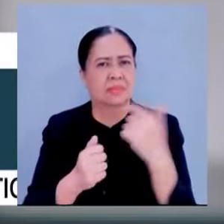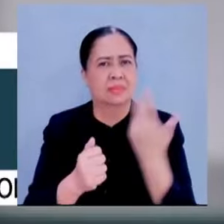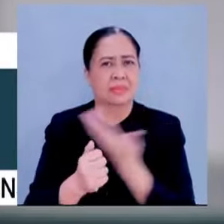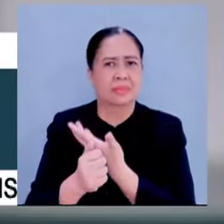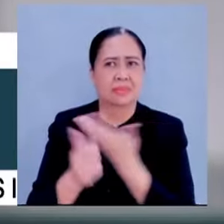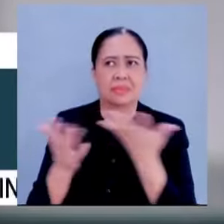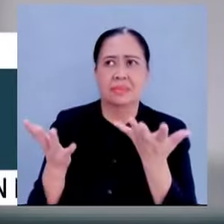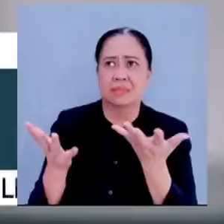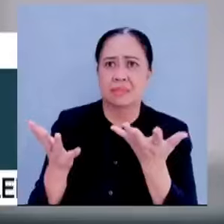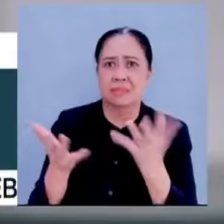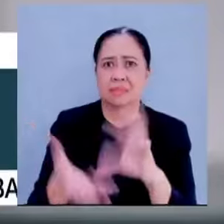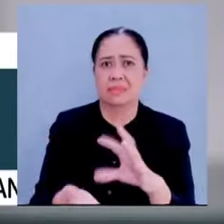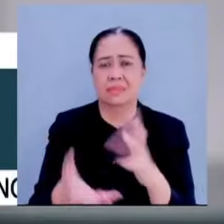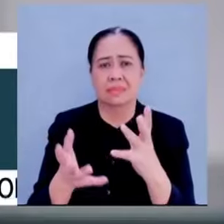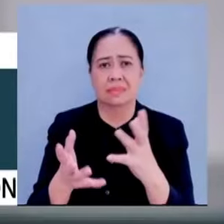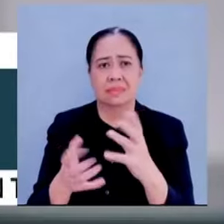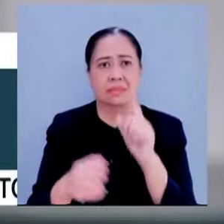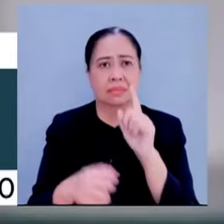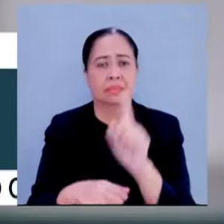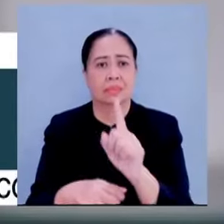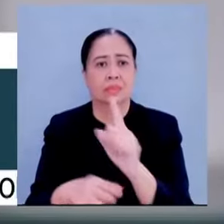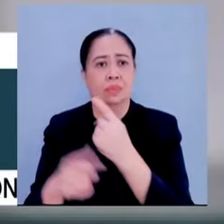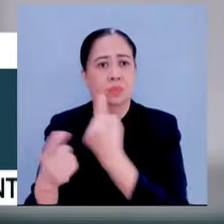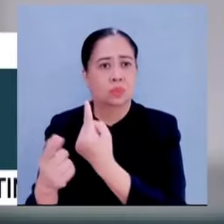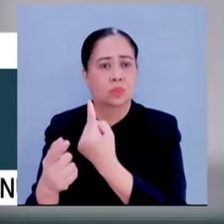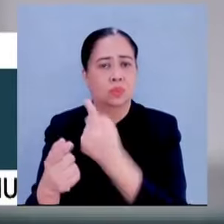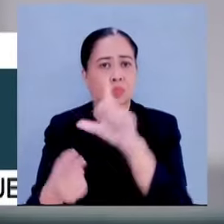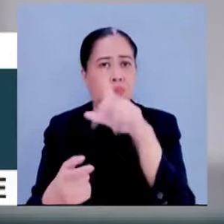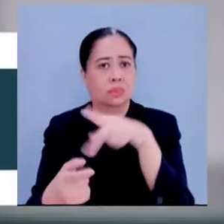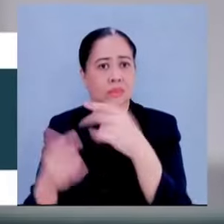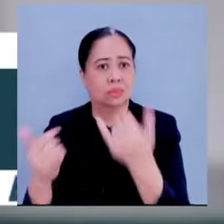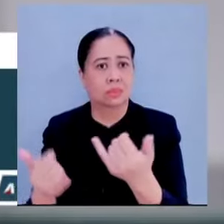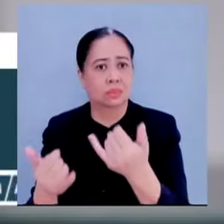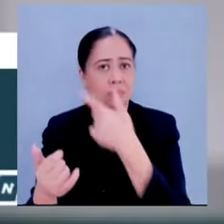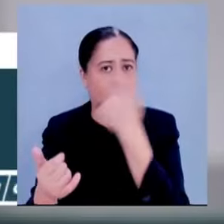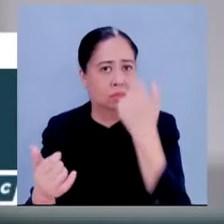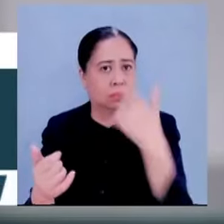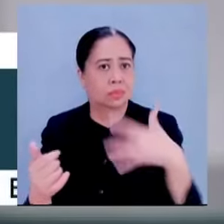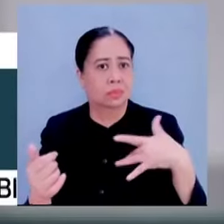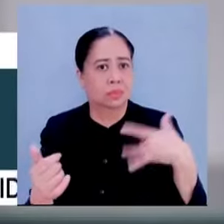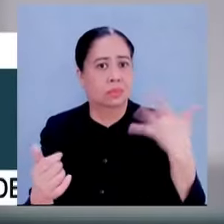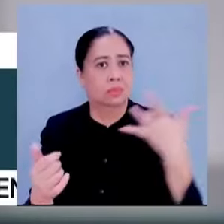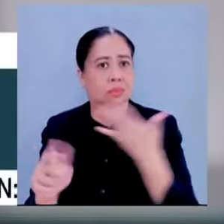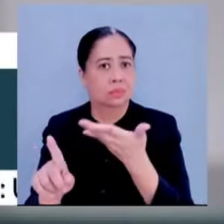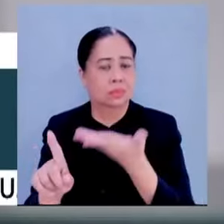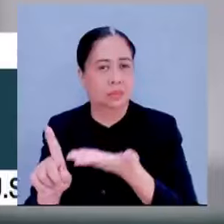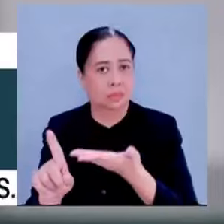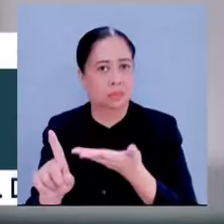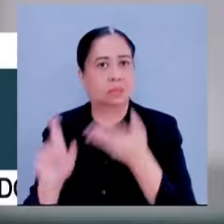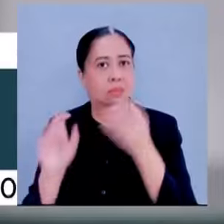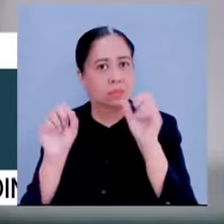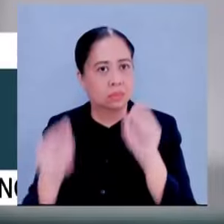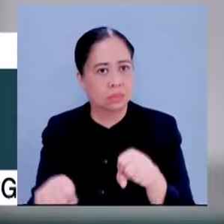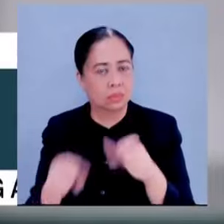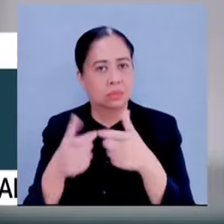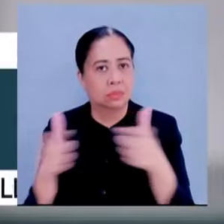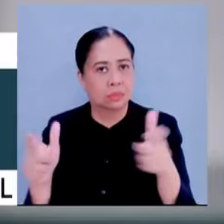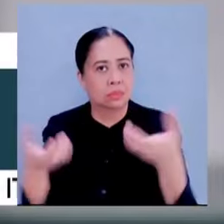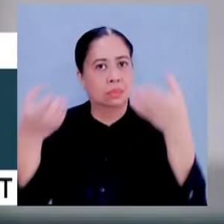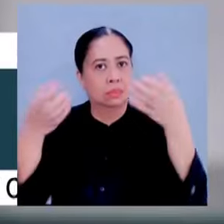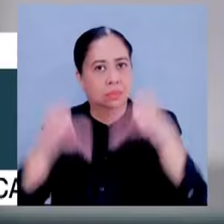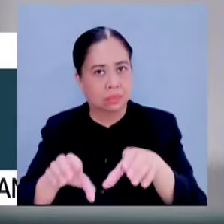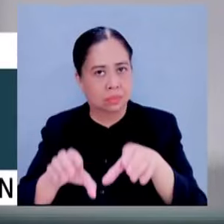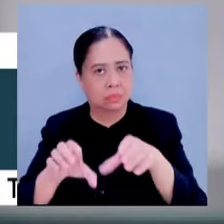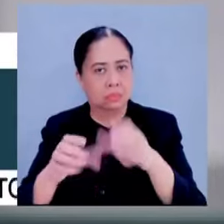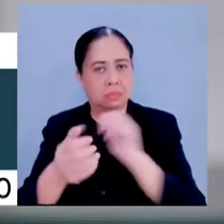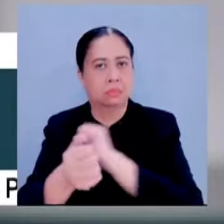have a lone Liberal Party candidate at this point because we feel he has the greatest chance of making